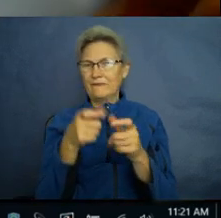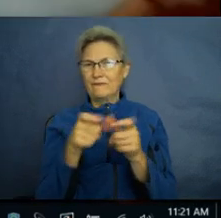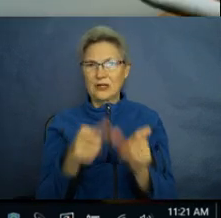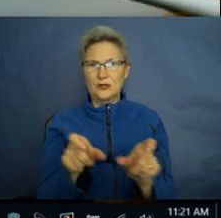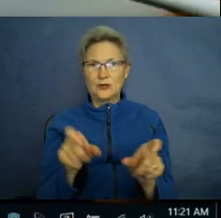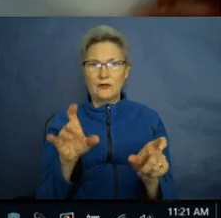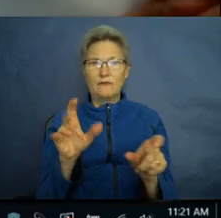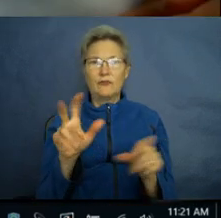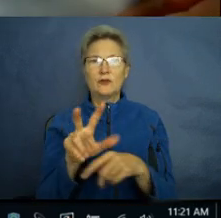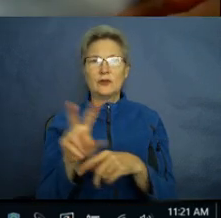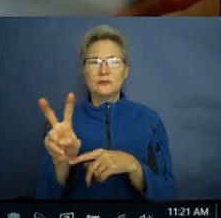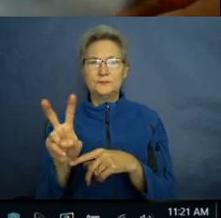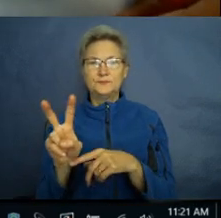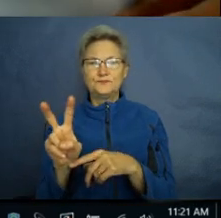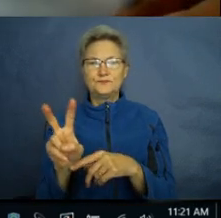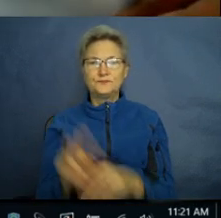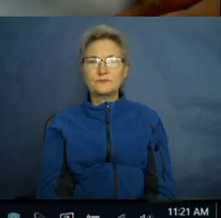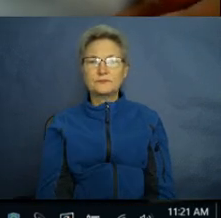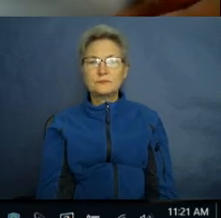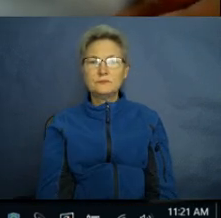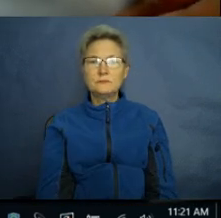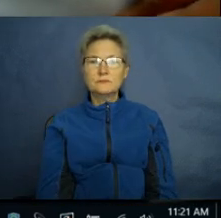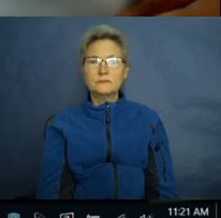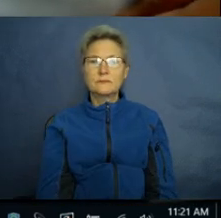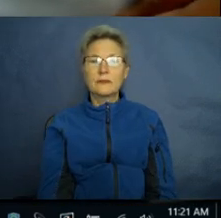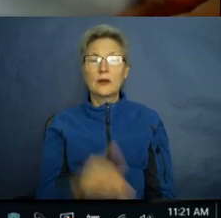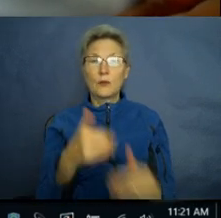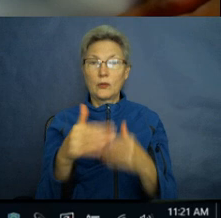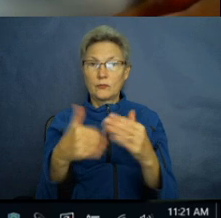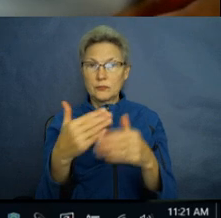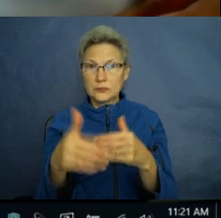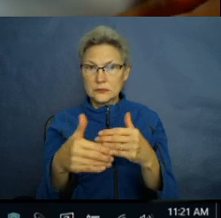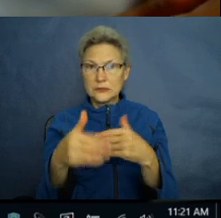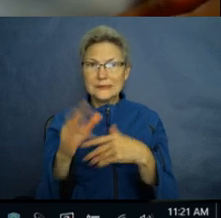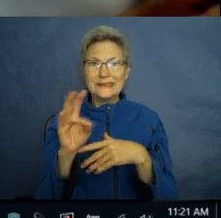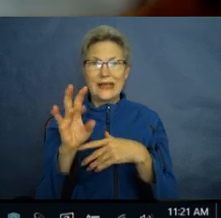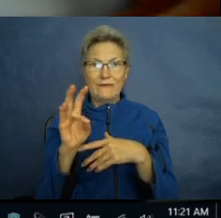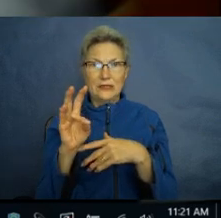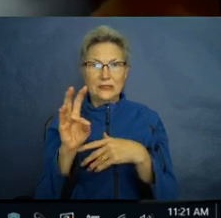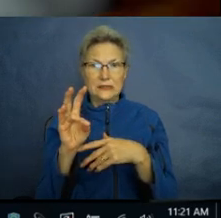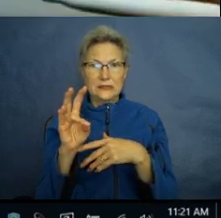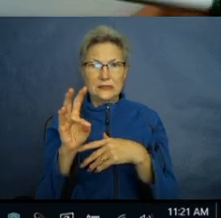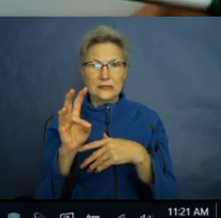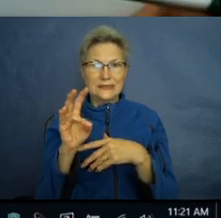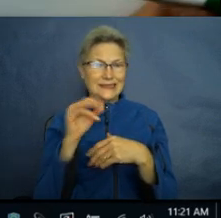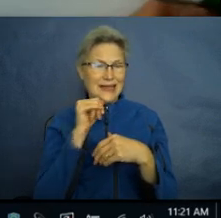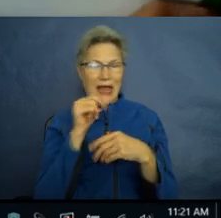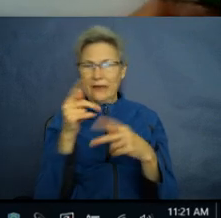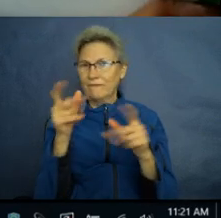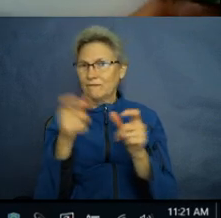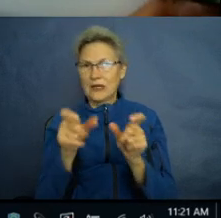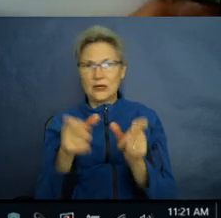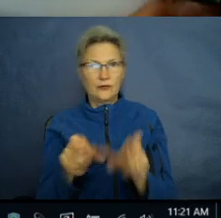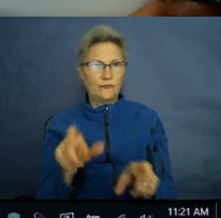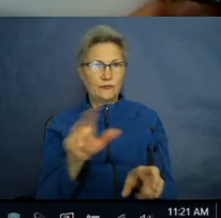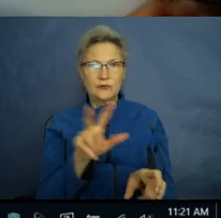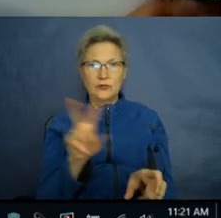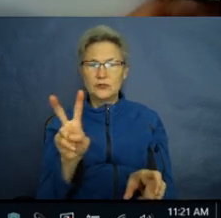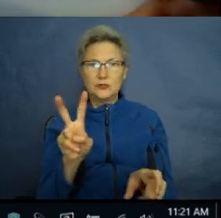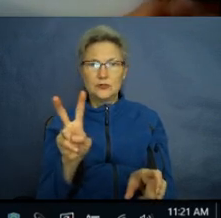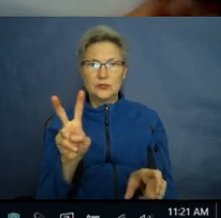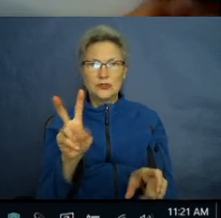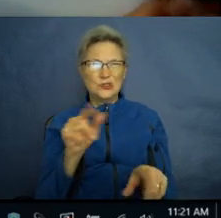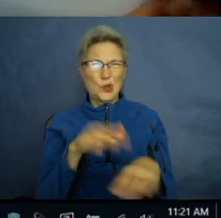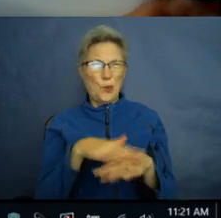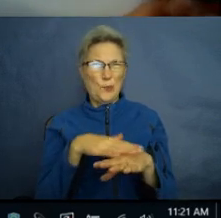factor of 32. Going through, continuing, I know that 7 is also not a factor of 32. There's no